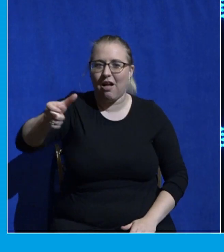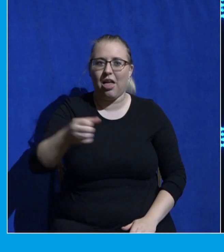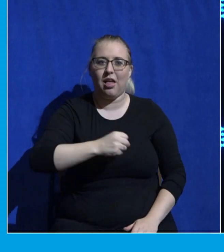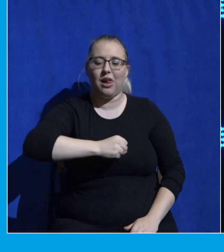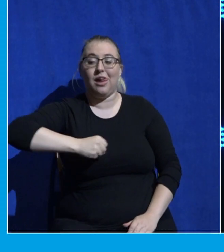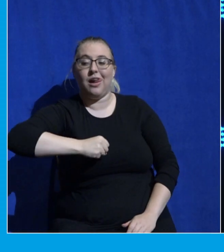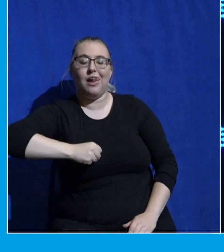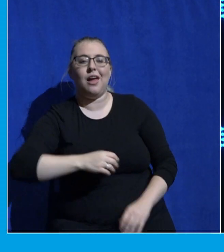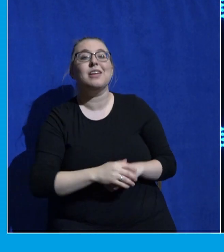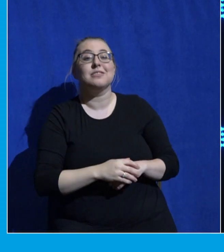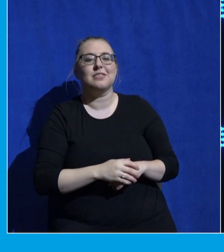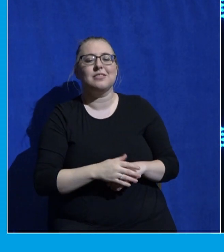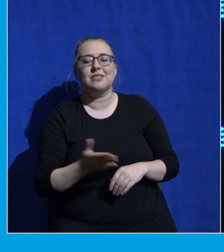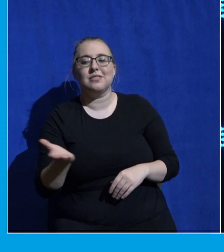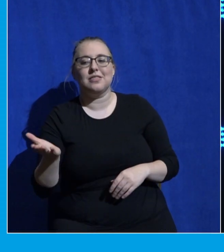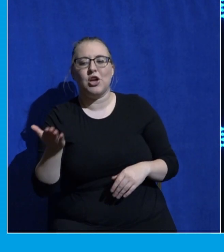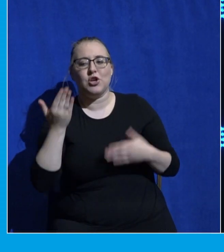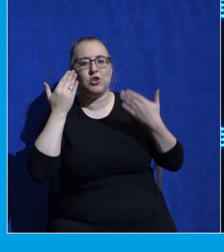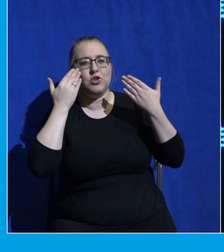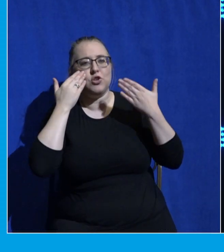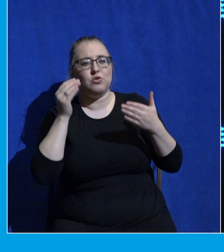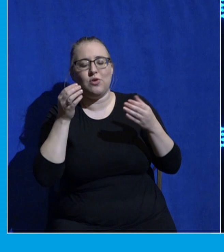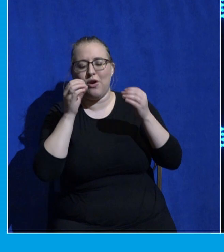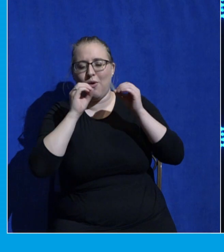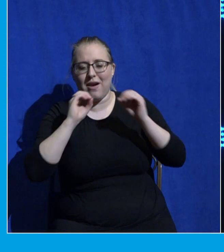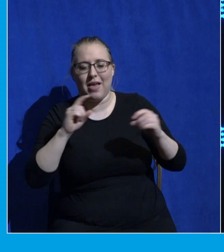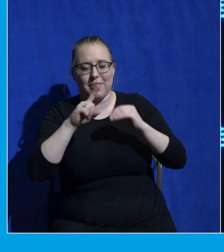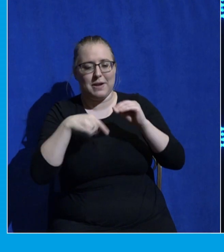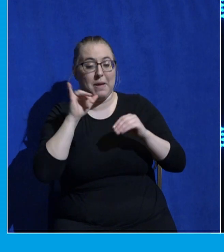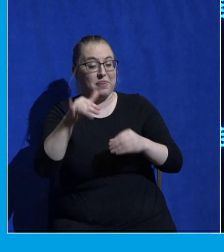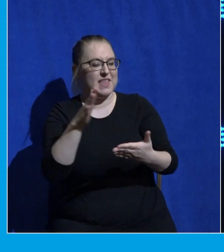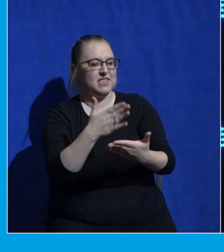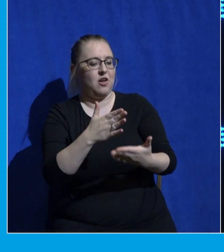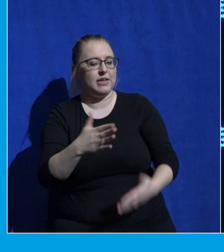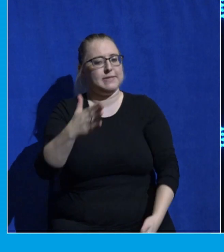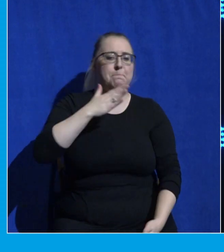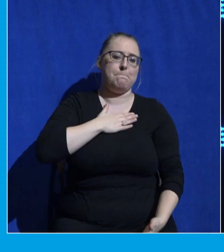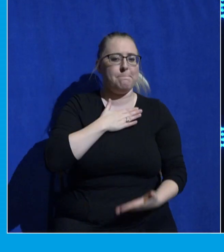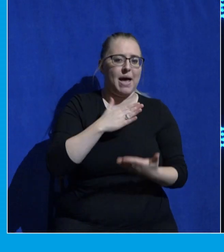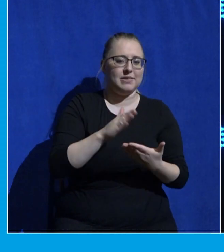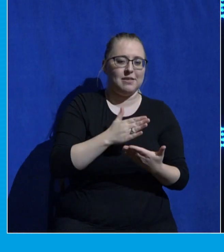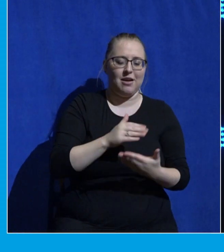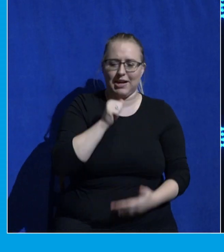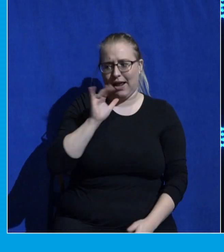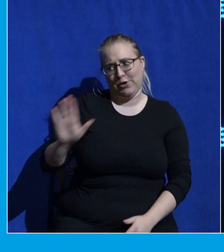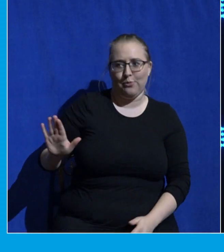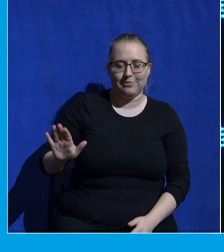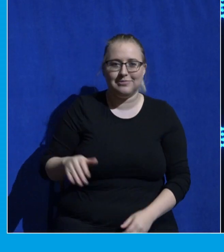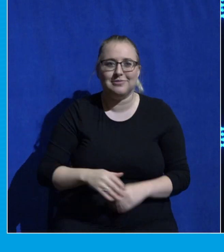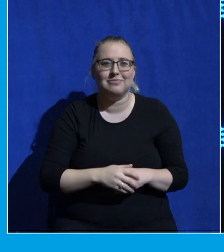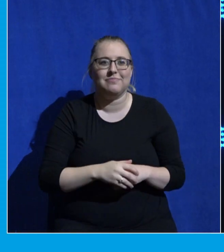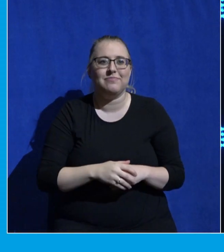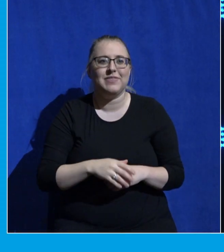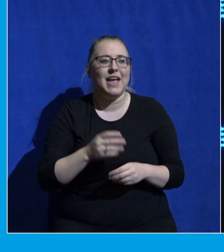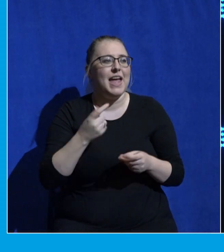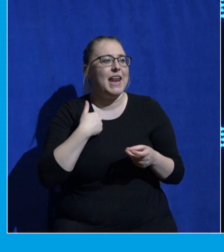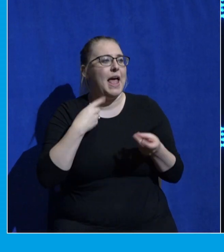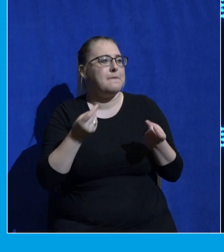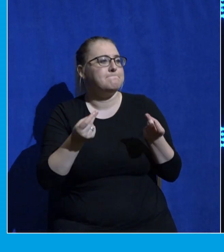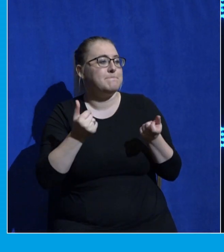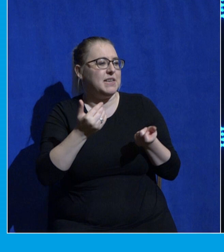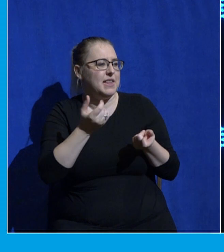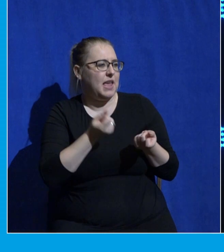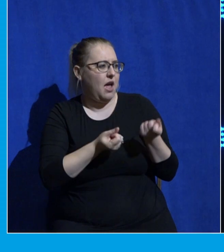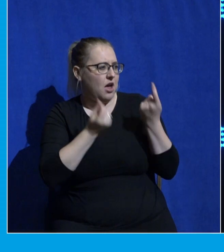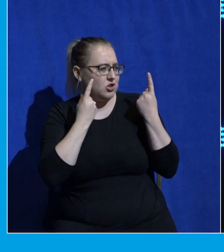and he would say this. He would say, "Boy, you don't know nothing about that. That's my song. That's my song." And I immediately knew what